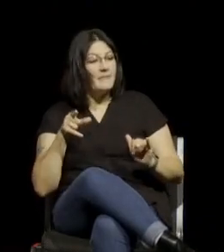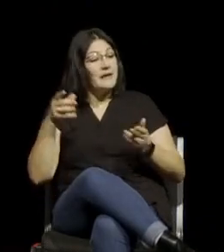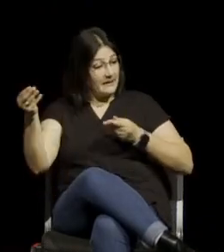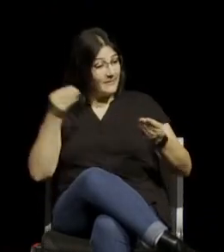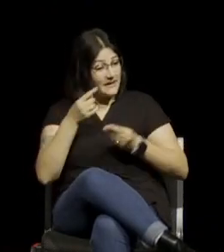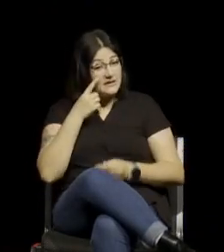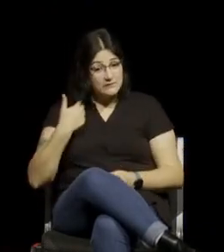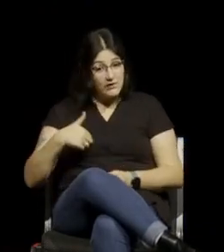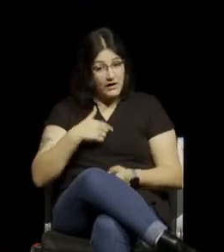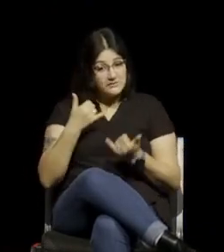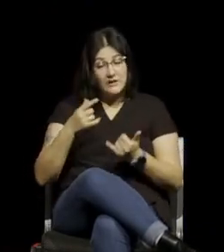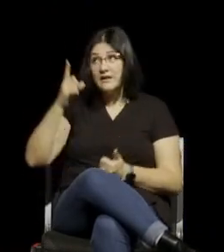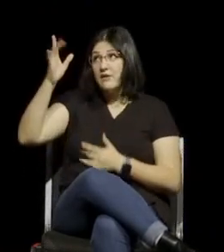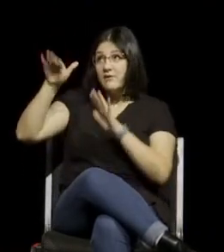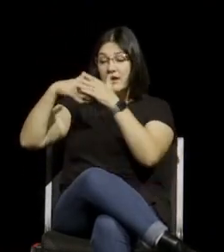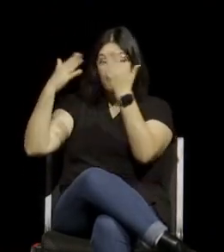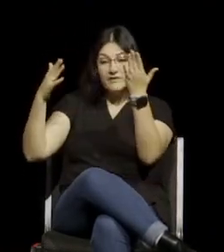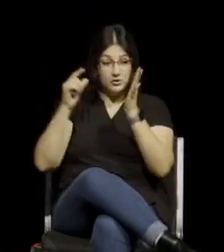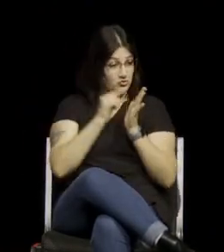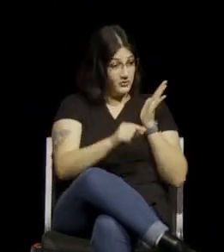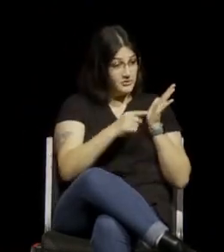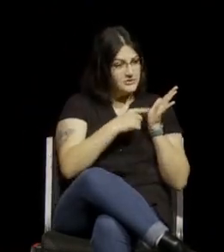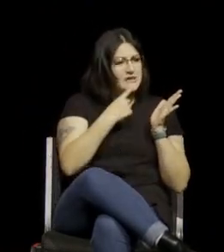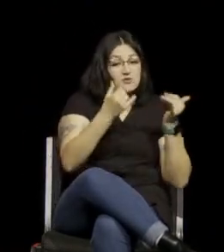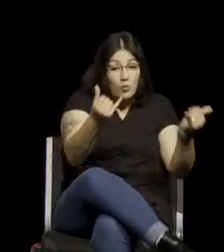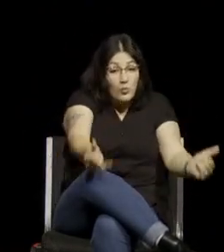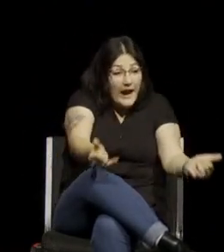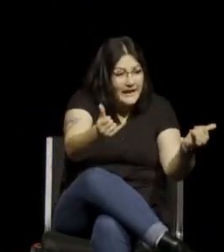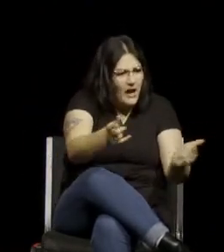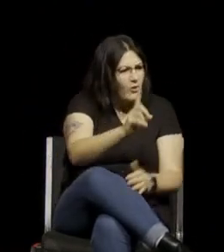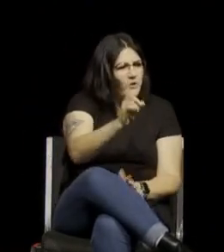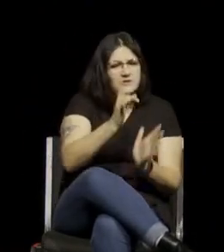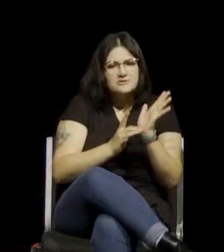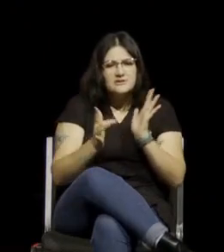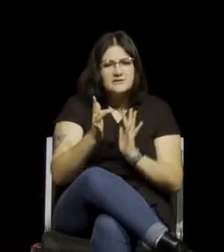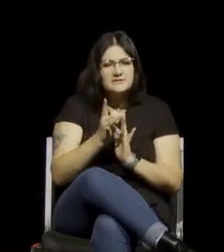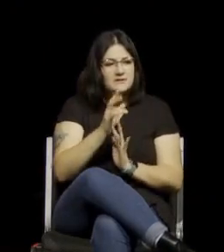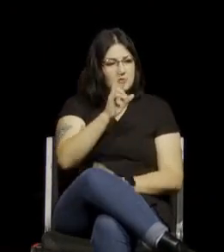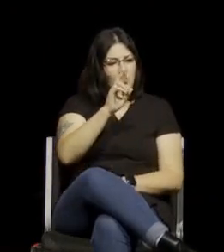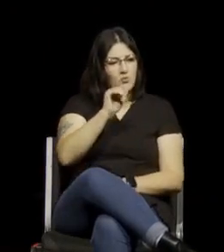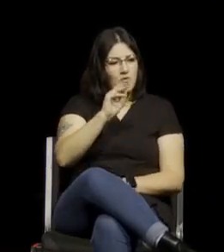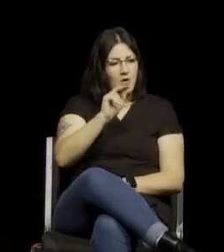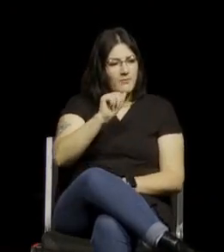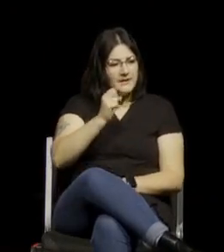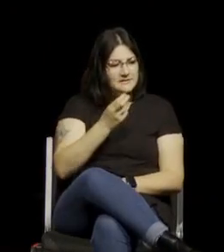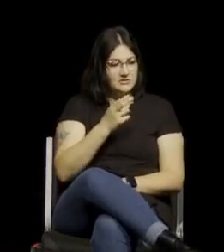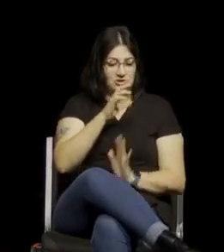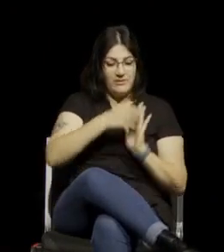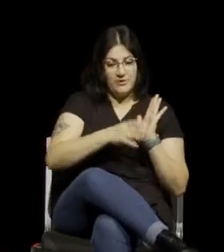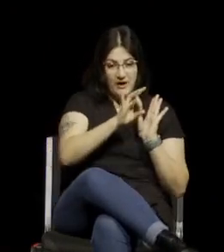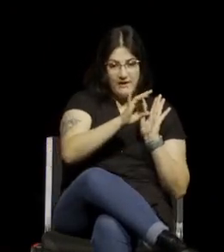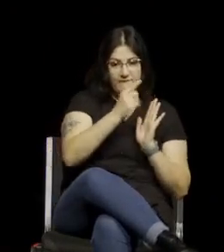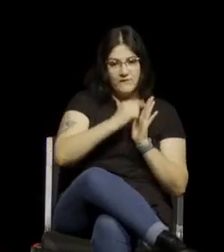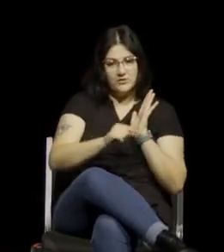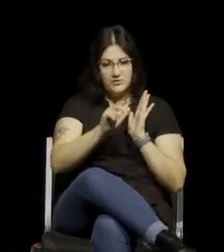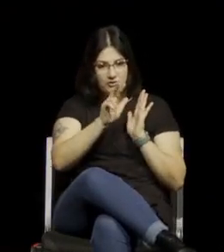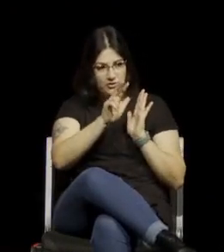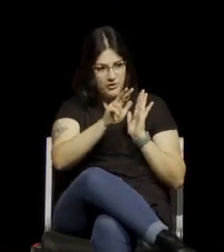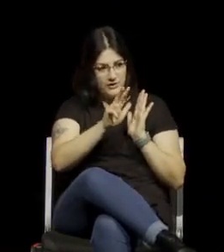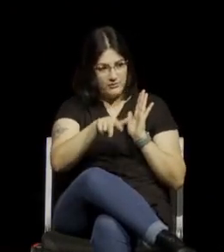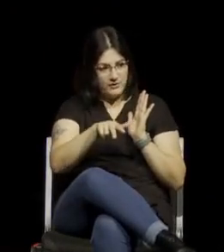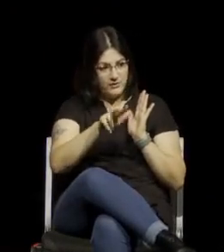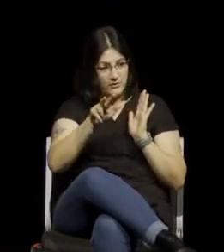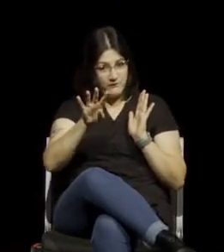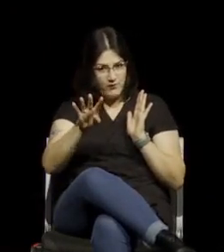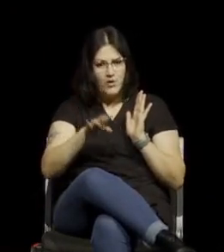for us. In fact, scripture says, where is Jesus now? Romans chapter 8, verse 33 and 34 says, Paul says, who should bring